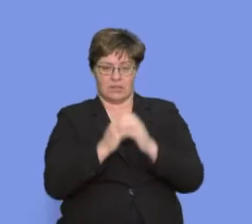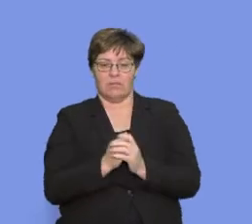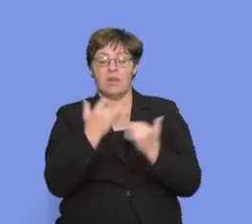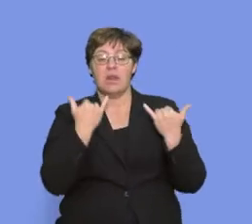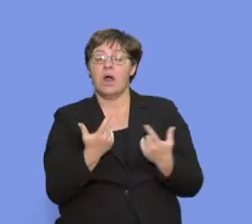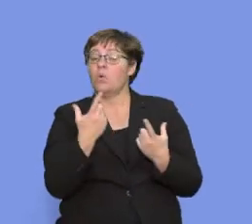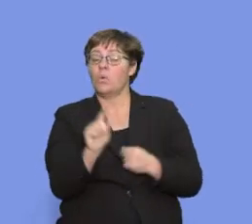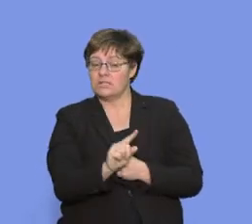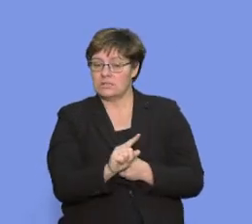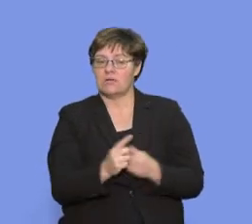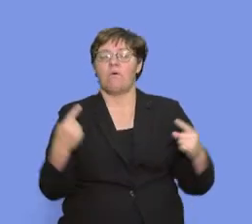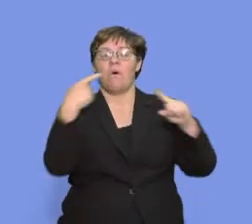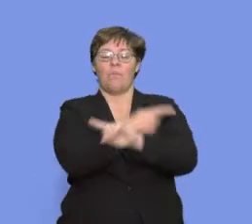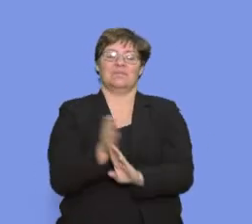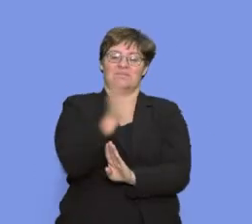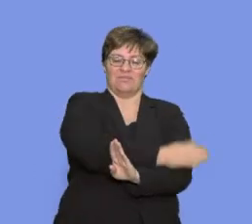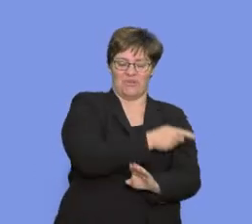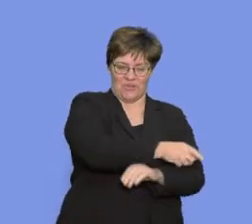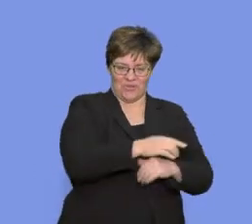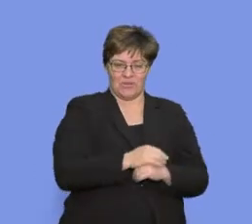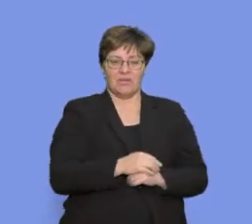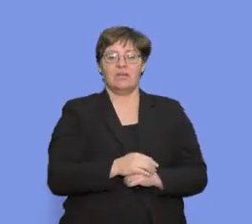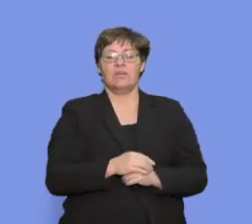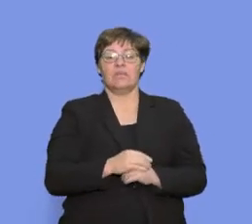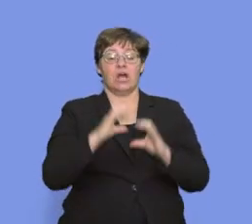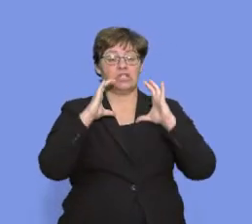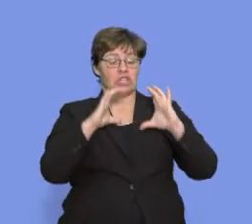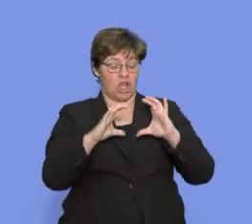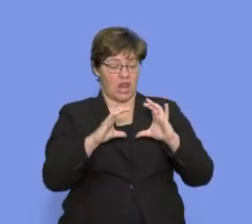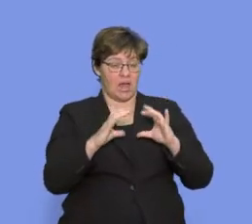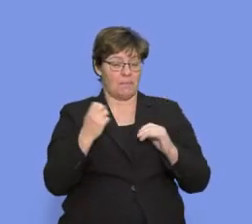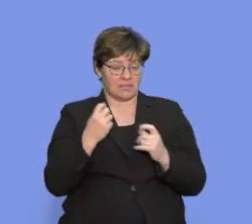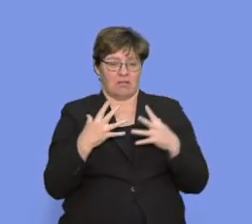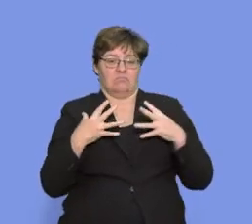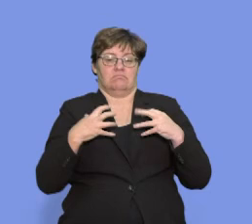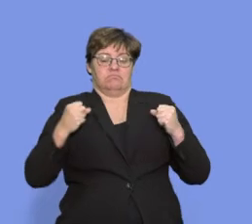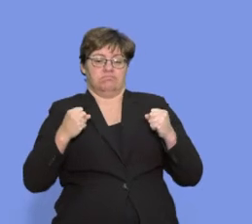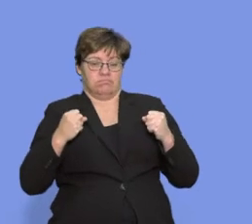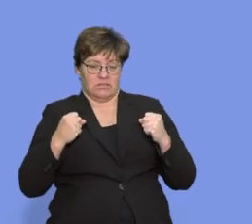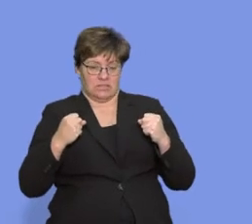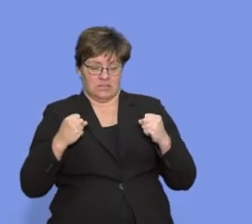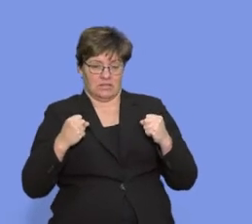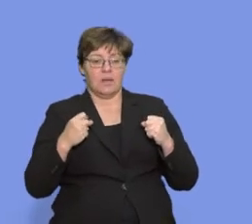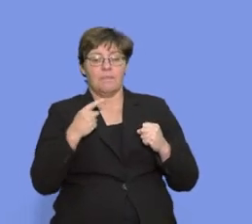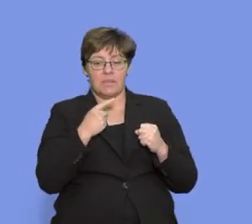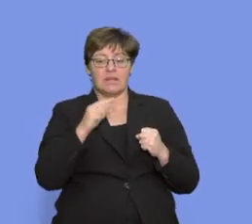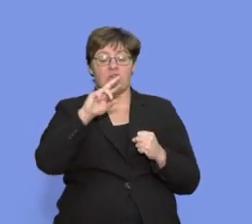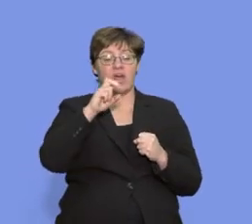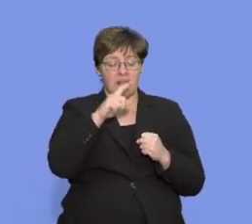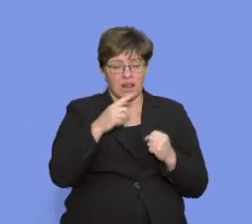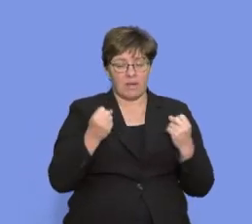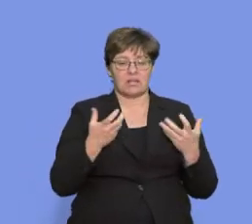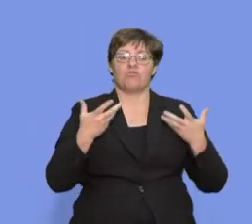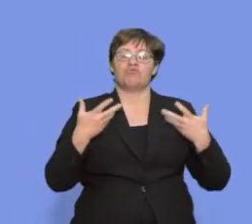So now what's happening is the opposite of the previous one. Your circular muscles are now contracting. And these